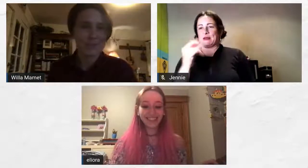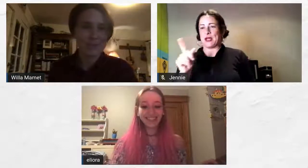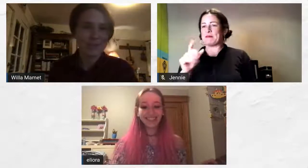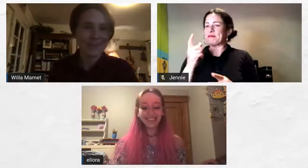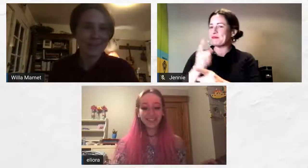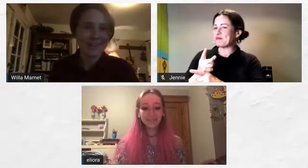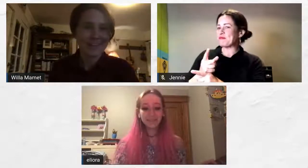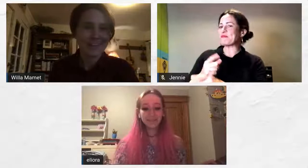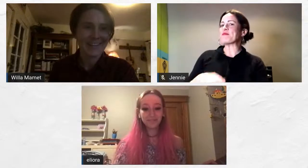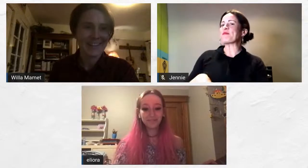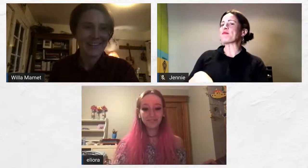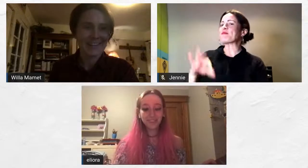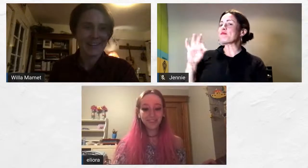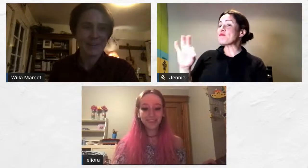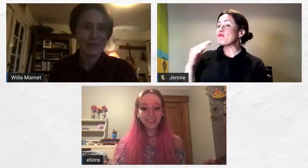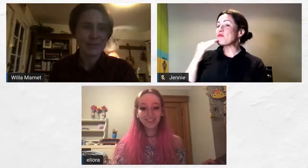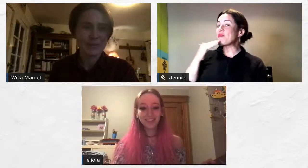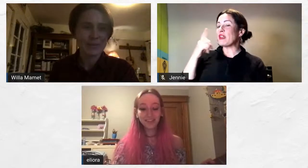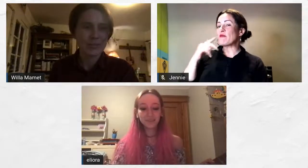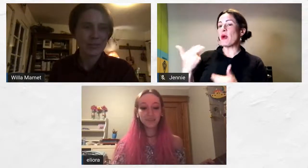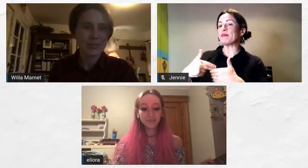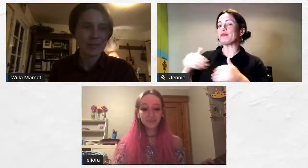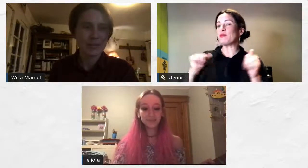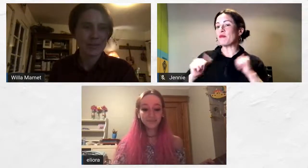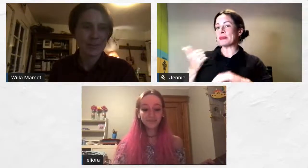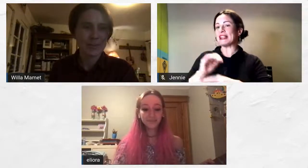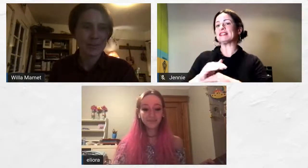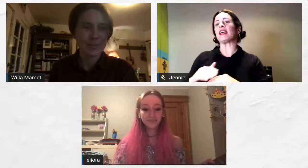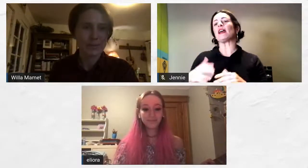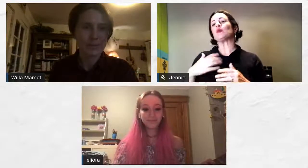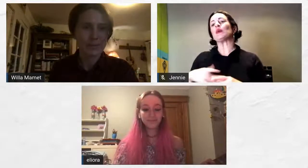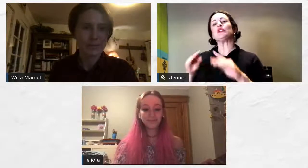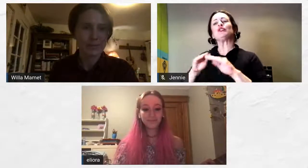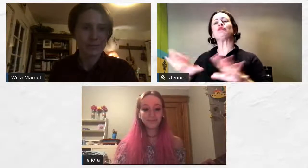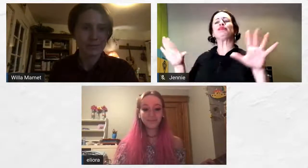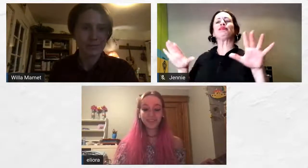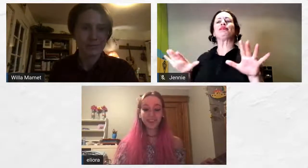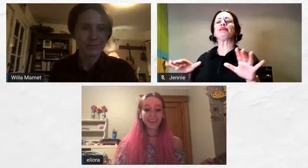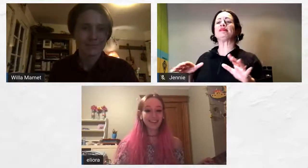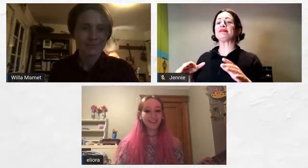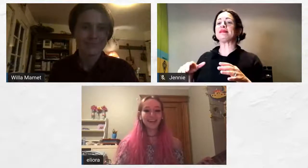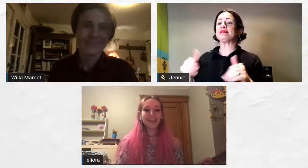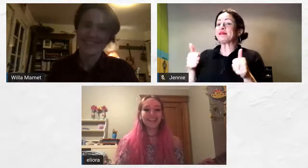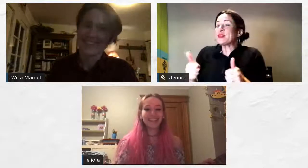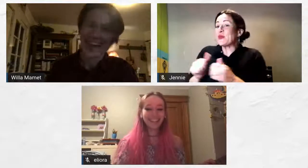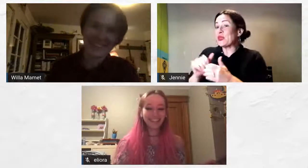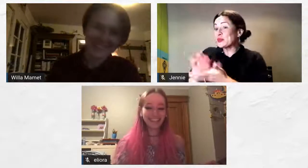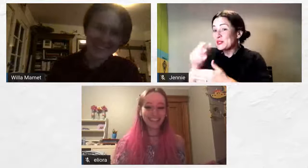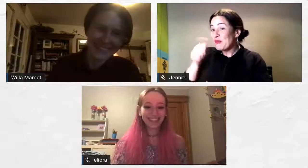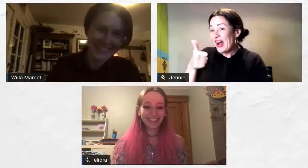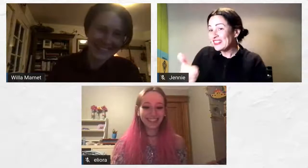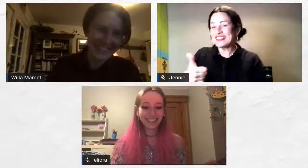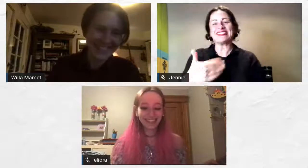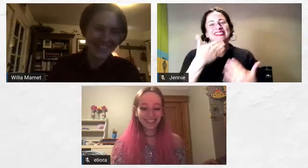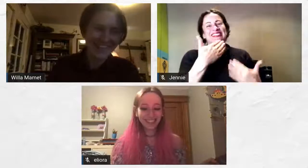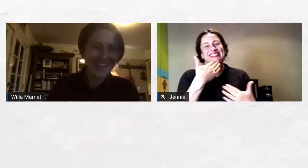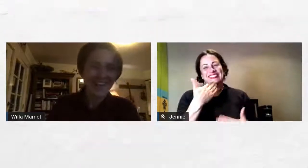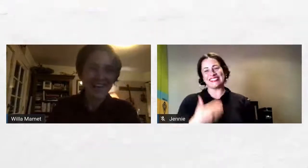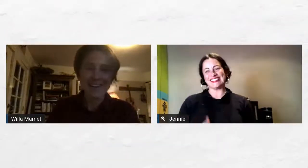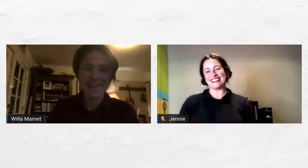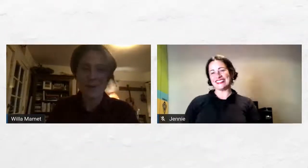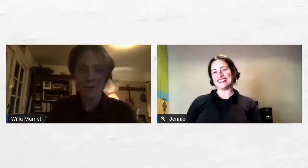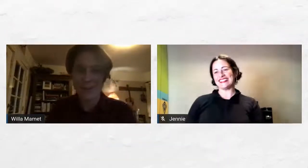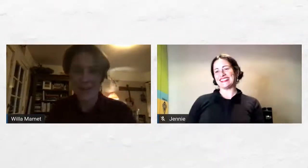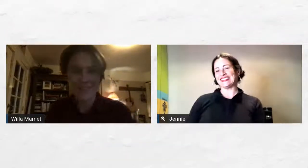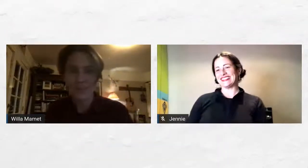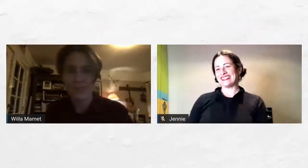for performing tonight. And we wish you goddess speed with school tomorrow. Thank you so much. Absolutely. All